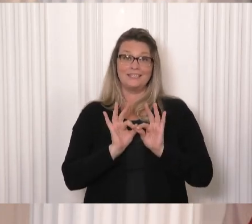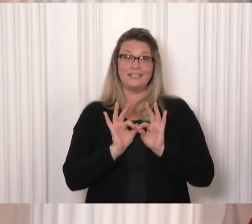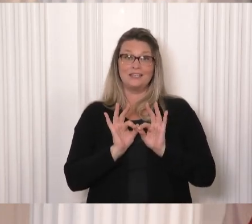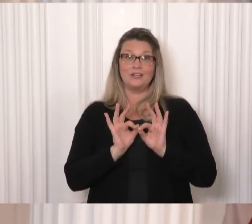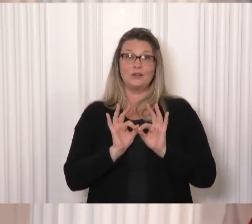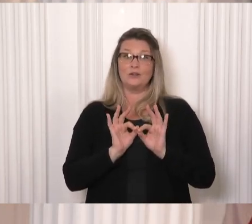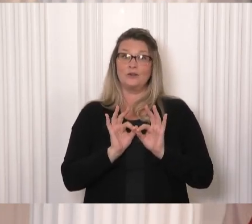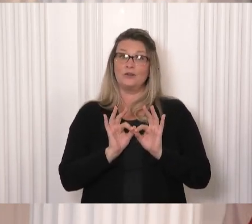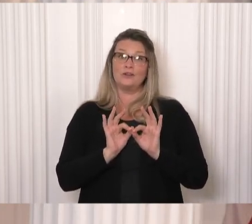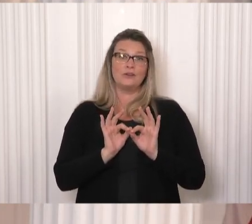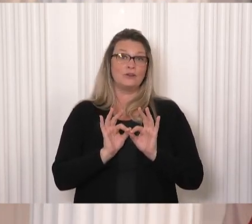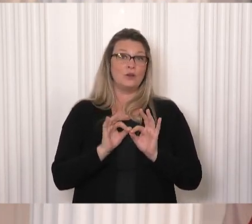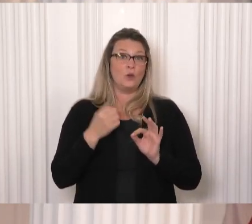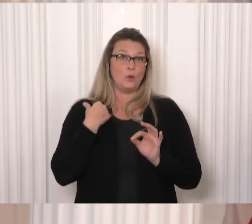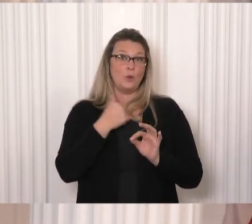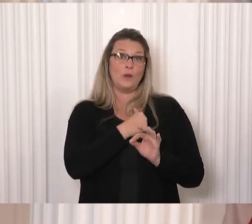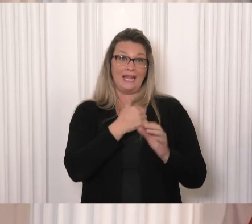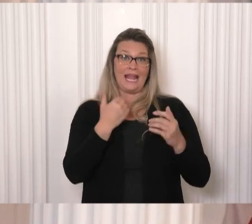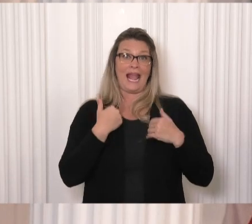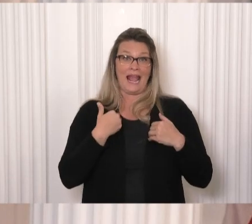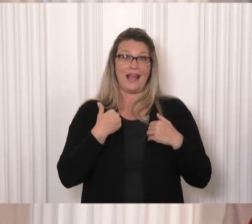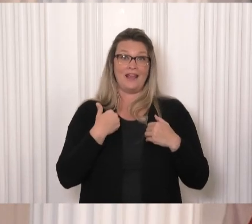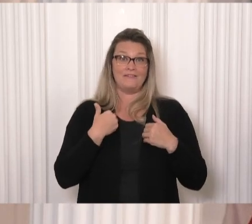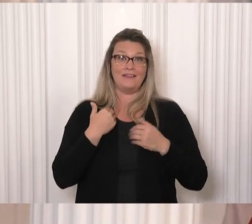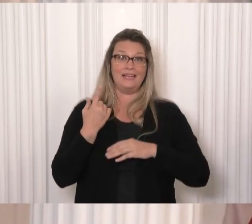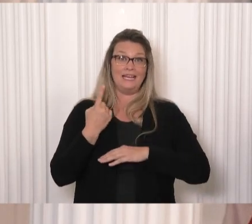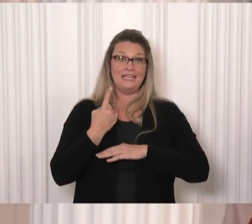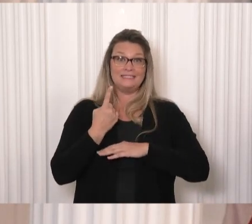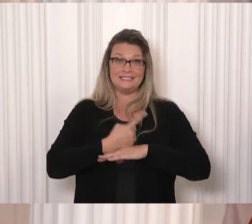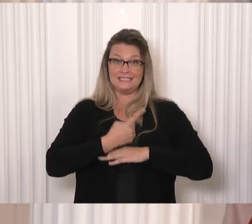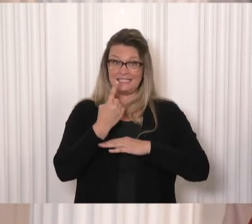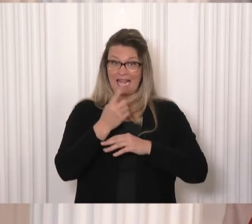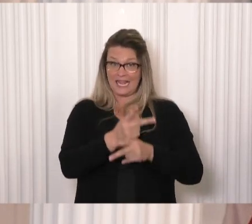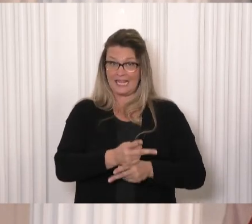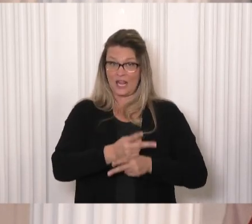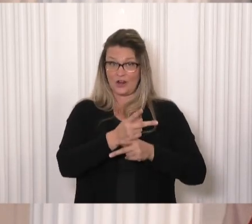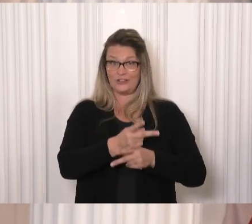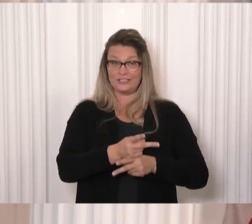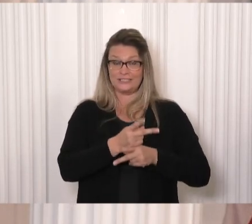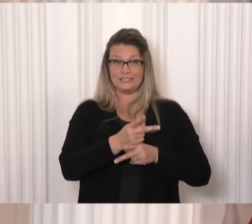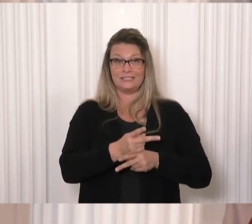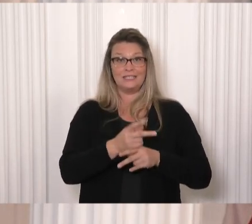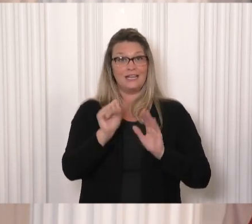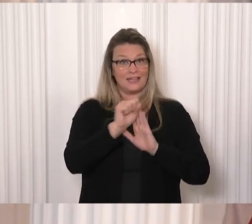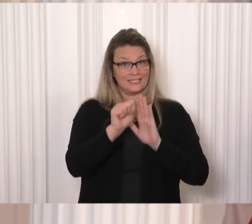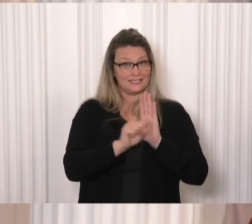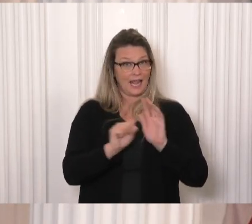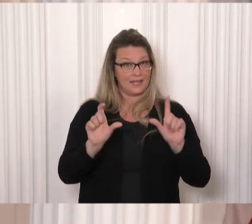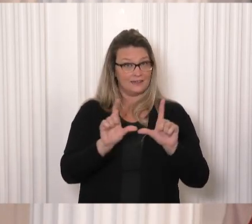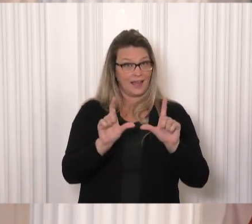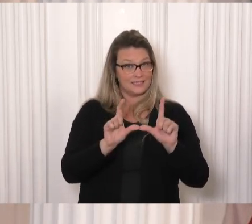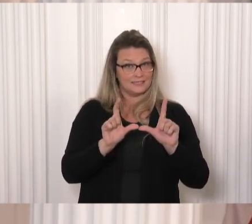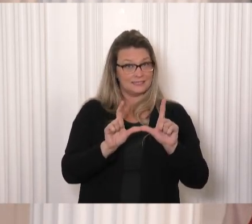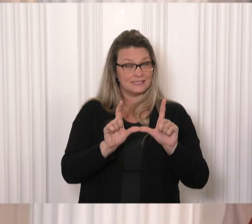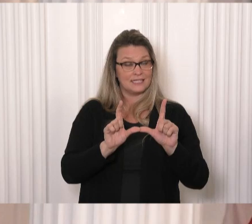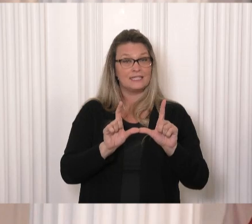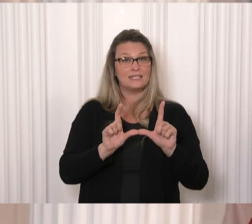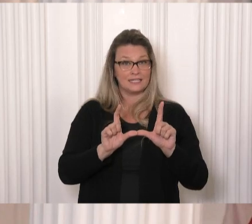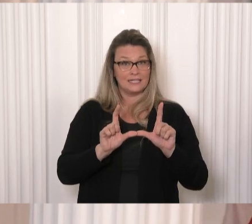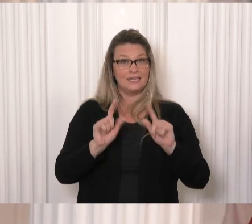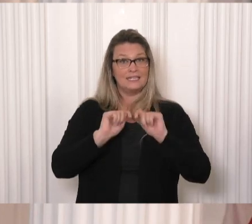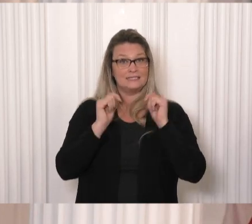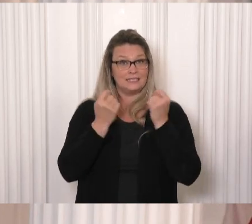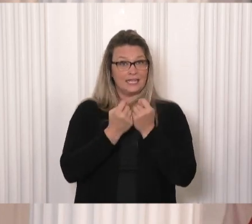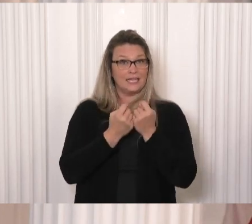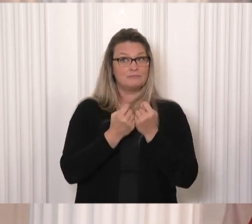so we've got daycares have remained open. The state licensing folks have also worked to develop some guidance